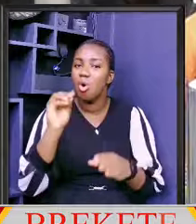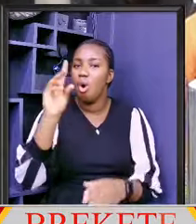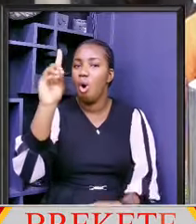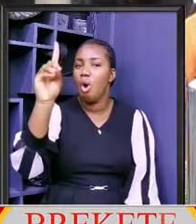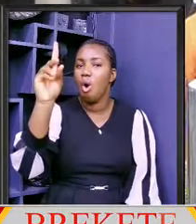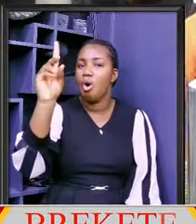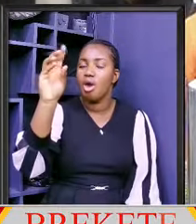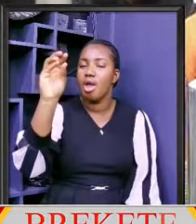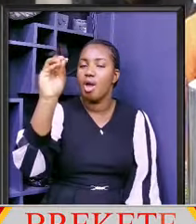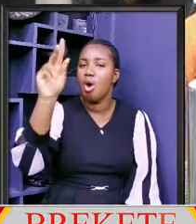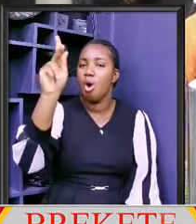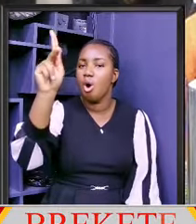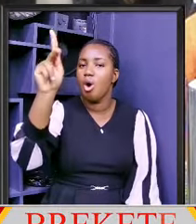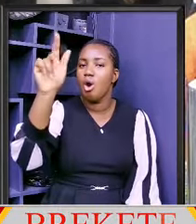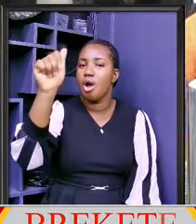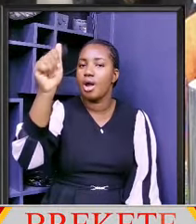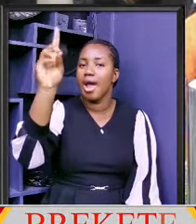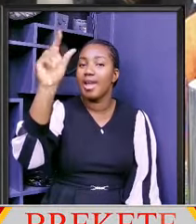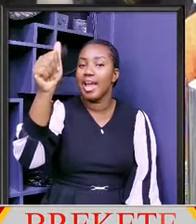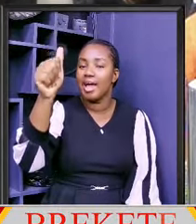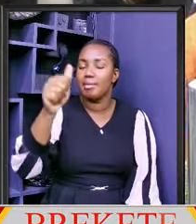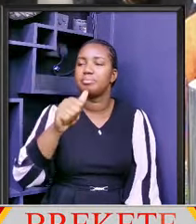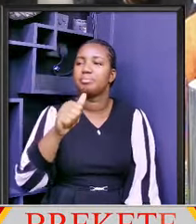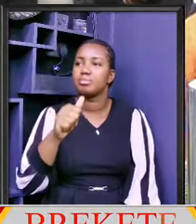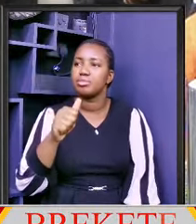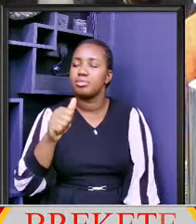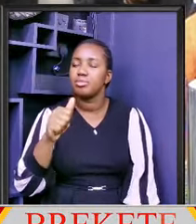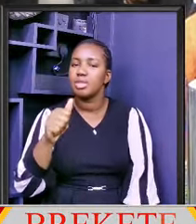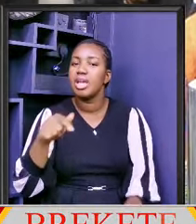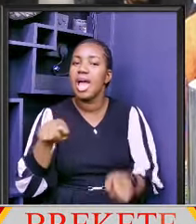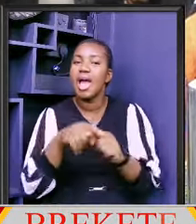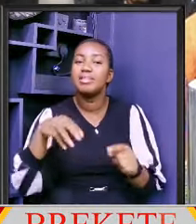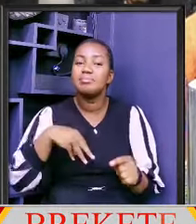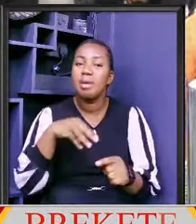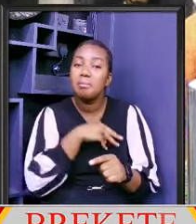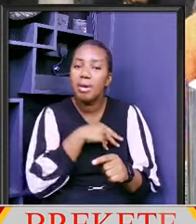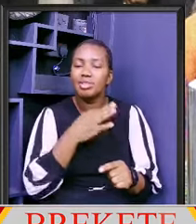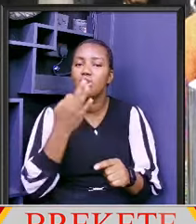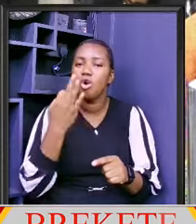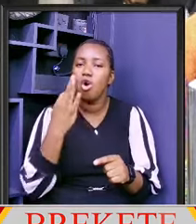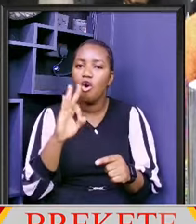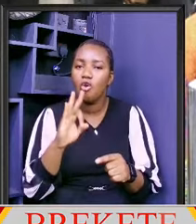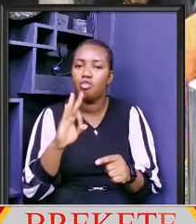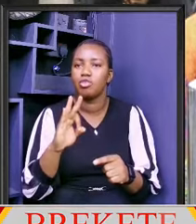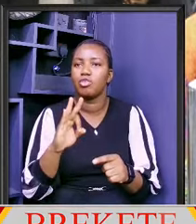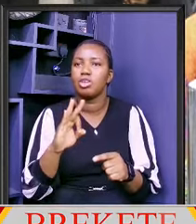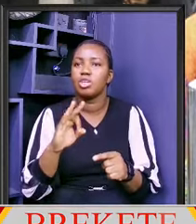of Akomoran, who are representing Okada, we are coming for program, and we met you